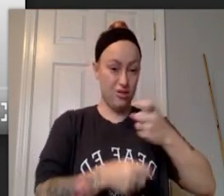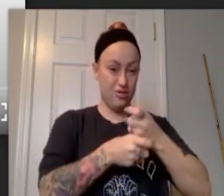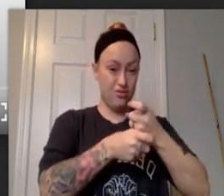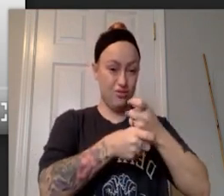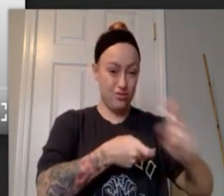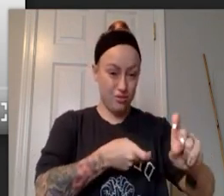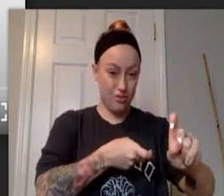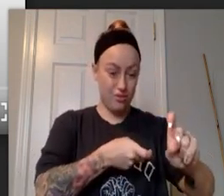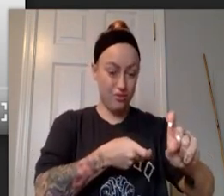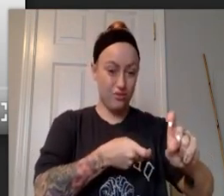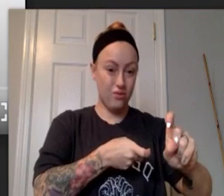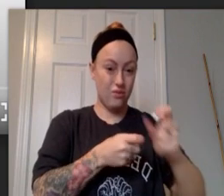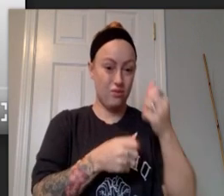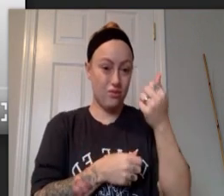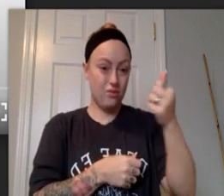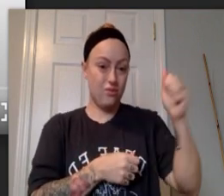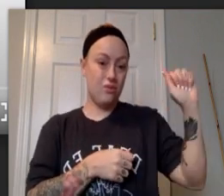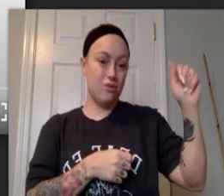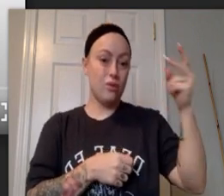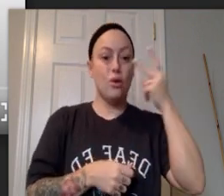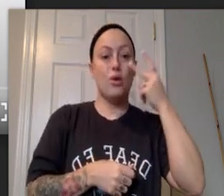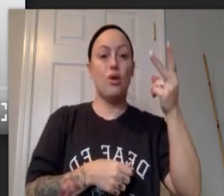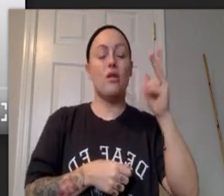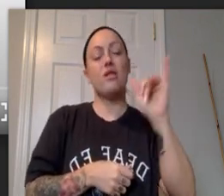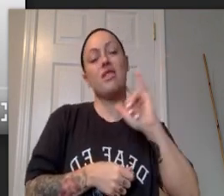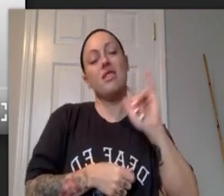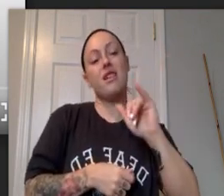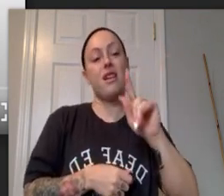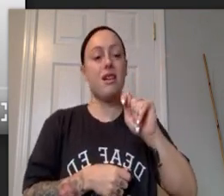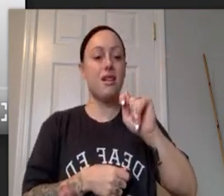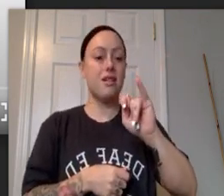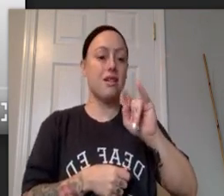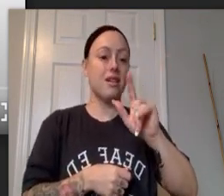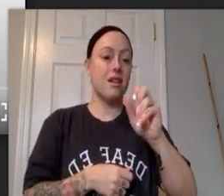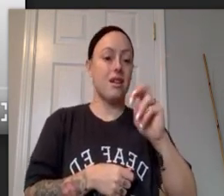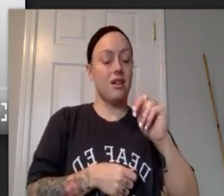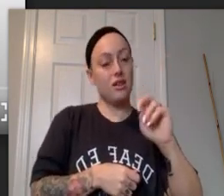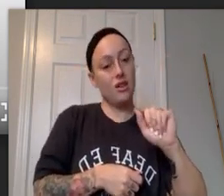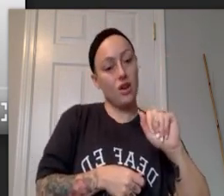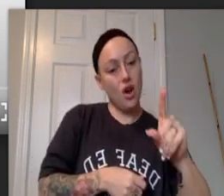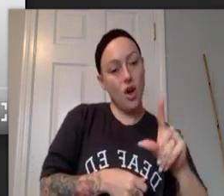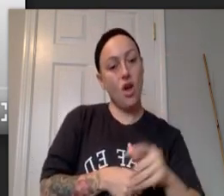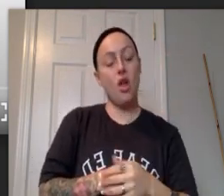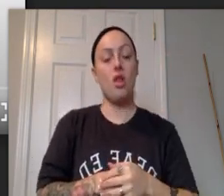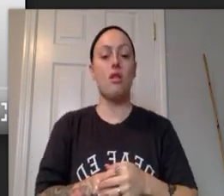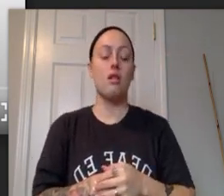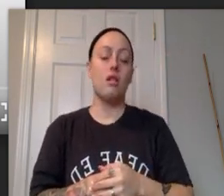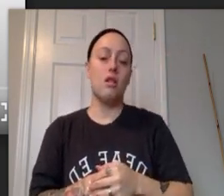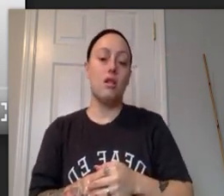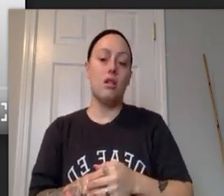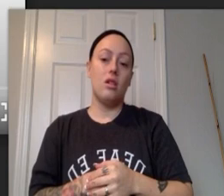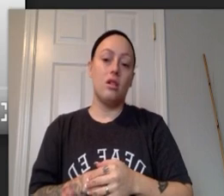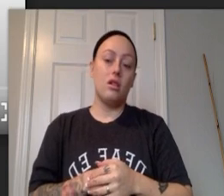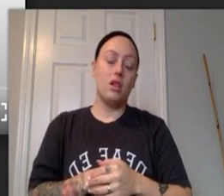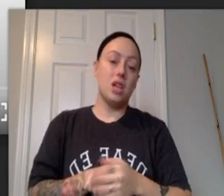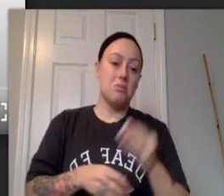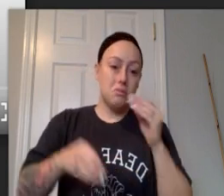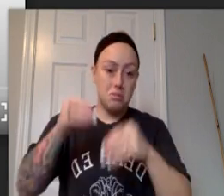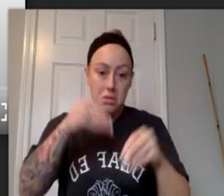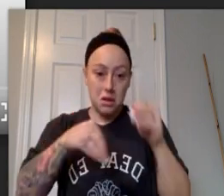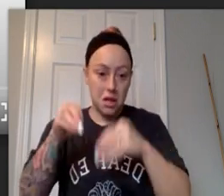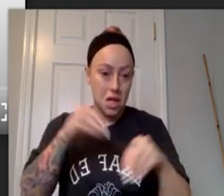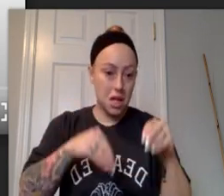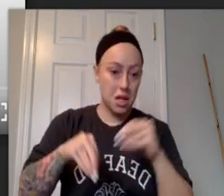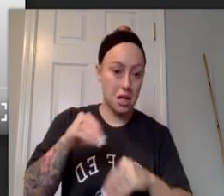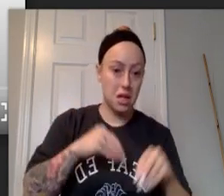bag of Tylenol and lidocaine and all these random things that are put in to make you think that it's doing